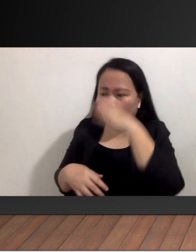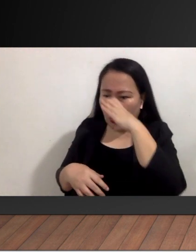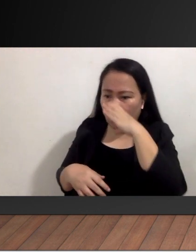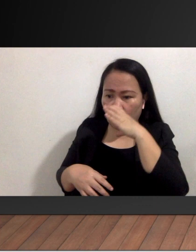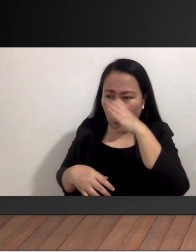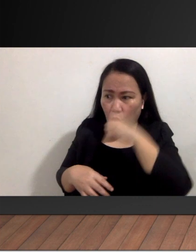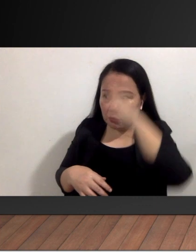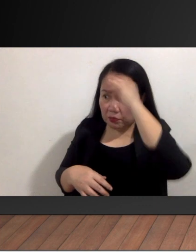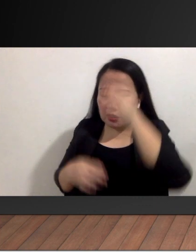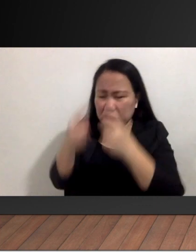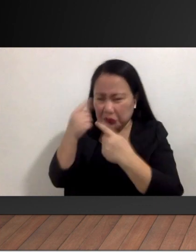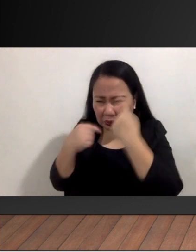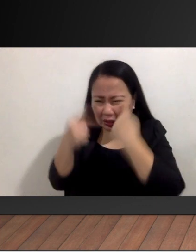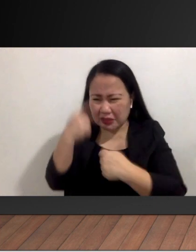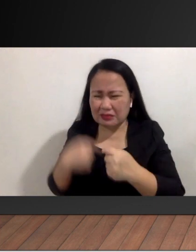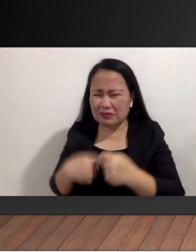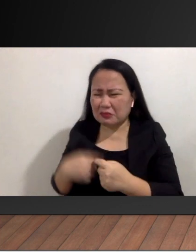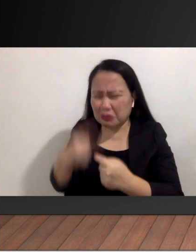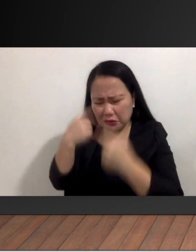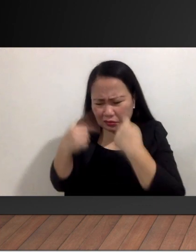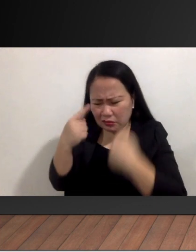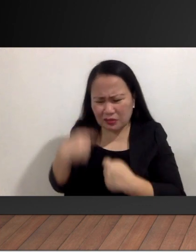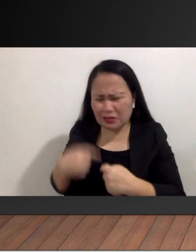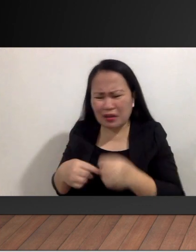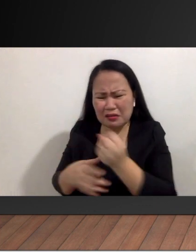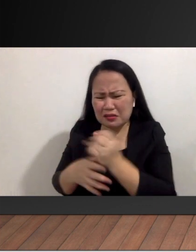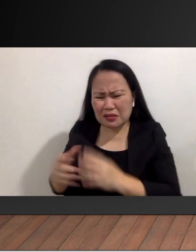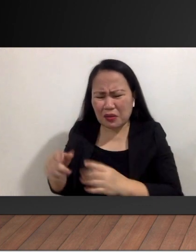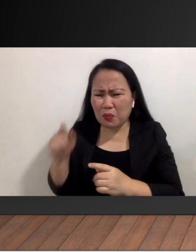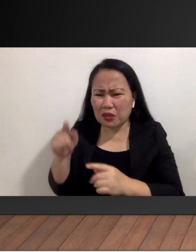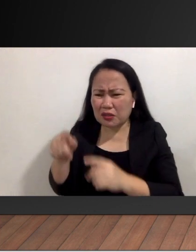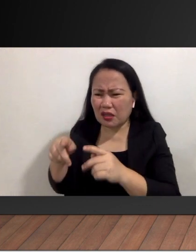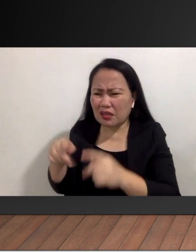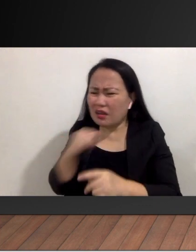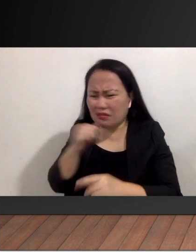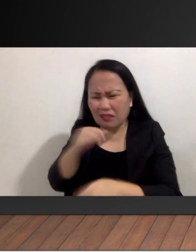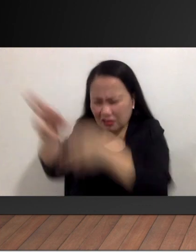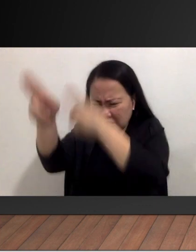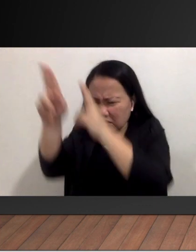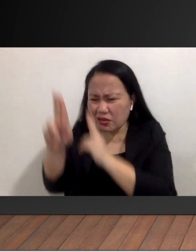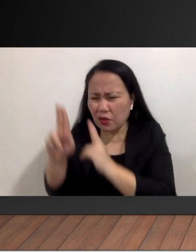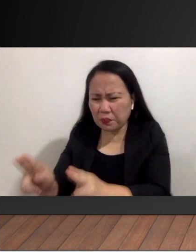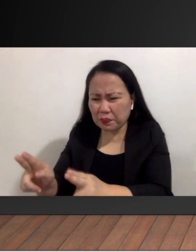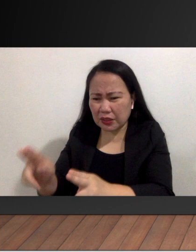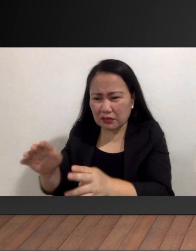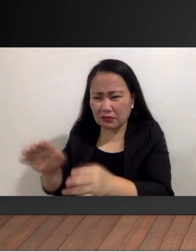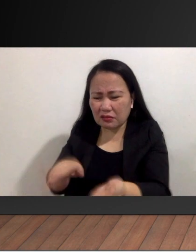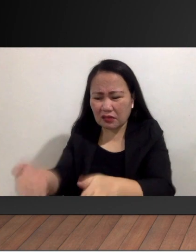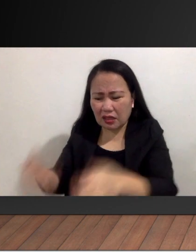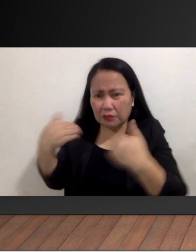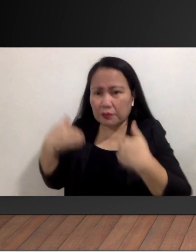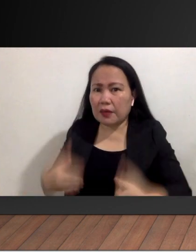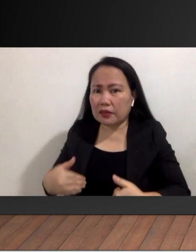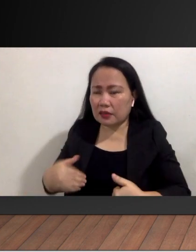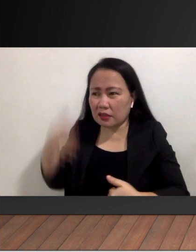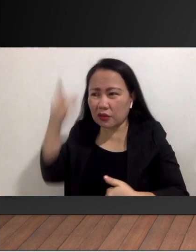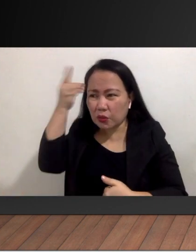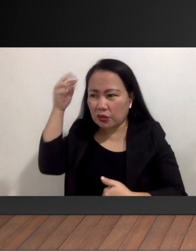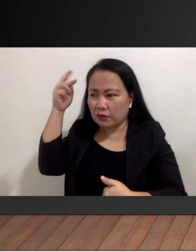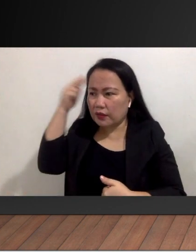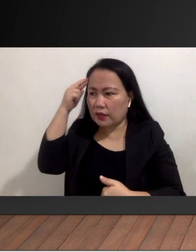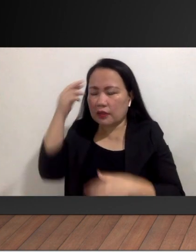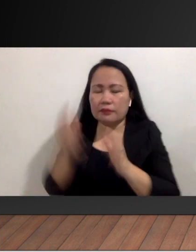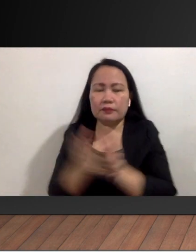cried. He couldn't imagine that someone had not paid homage to his father's